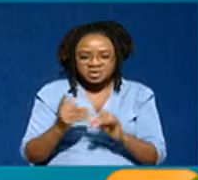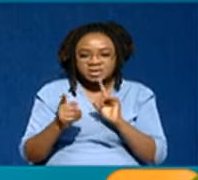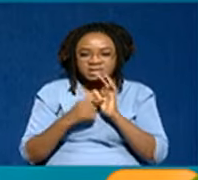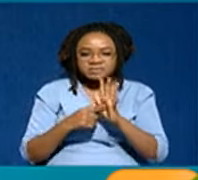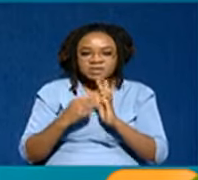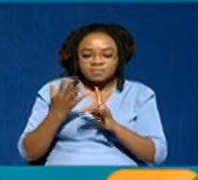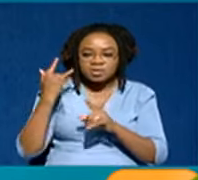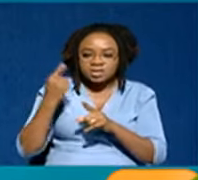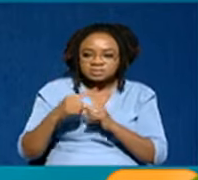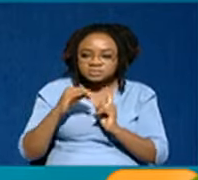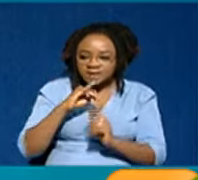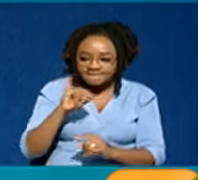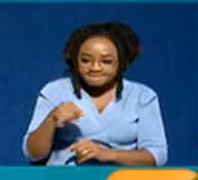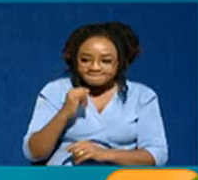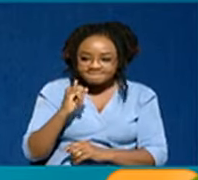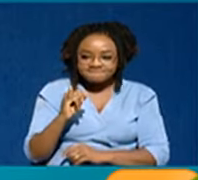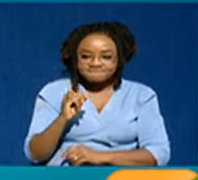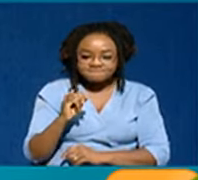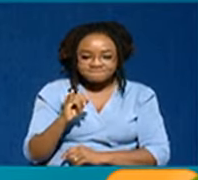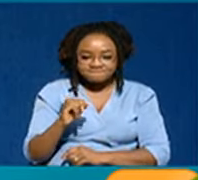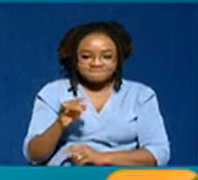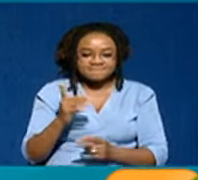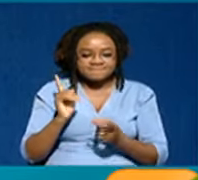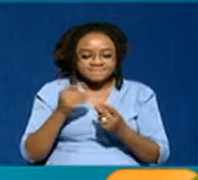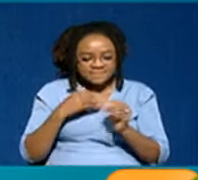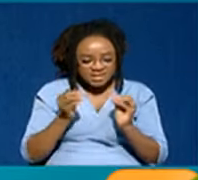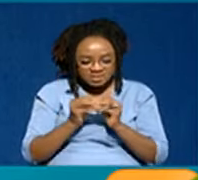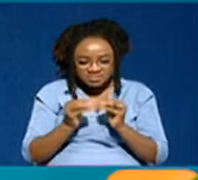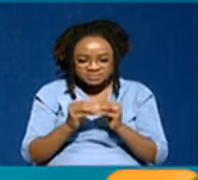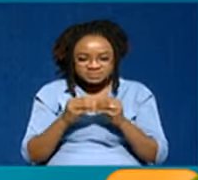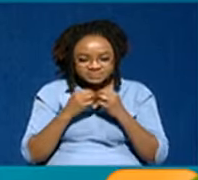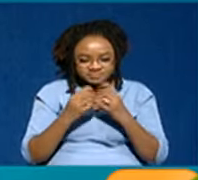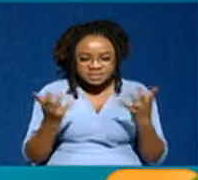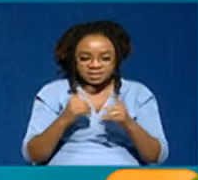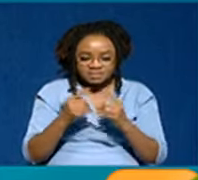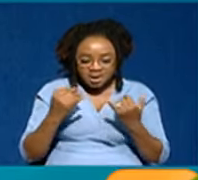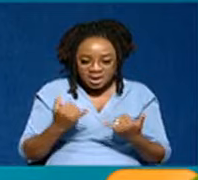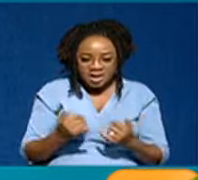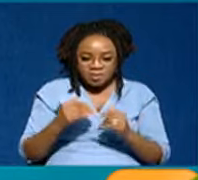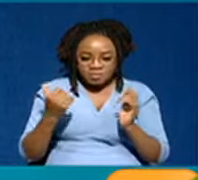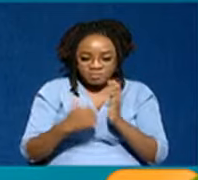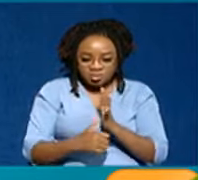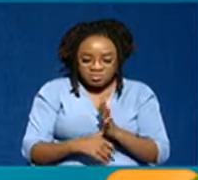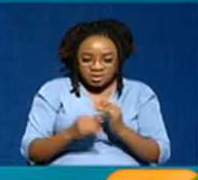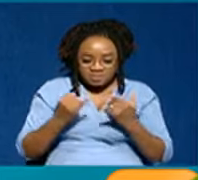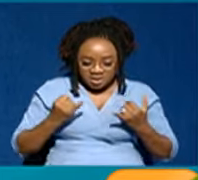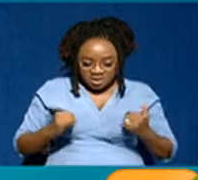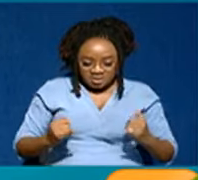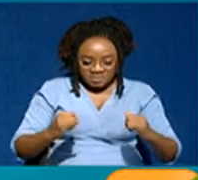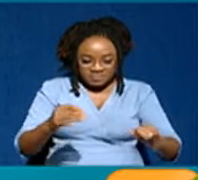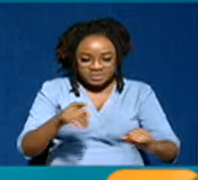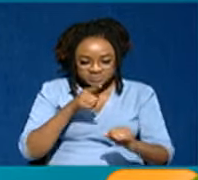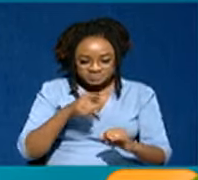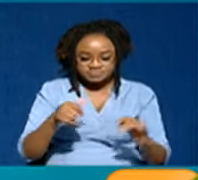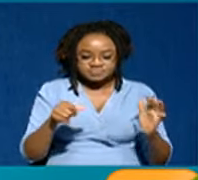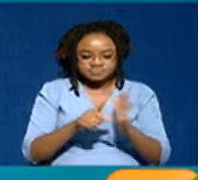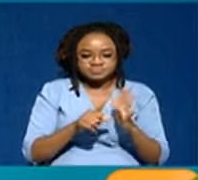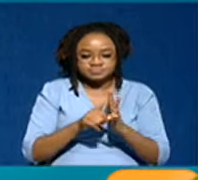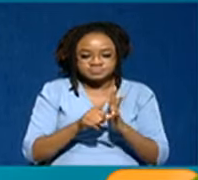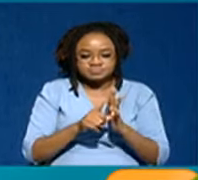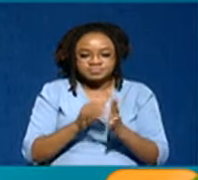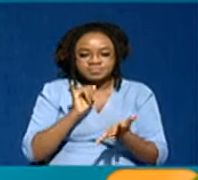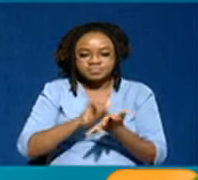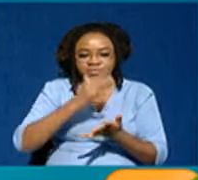We've had this agreement being written, we've had meetings, but now the implementation aspect of it then lacks with the government. That's